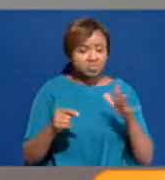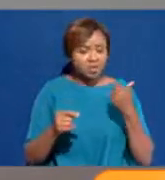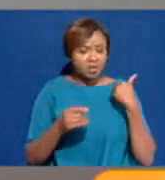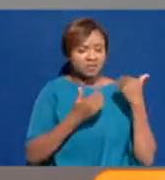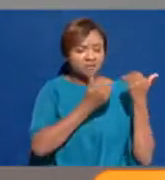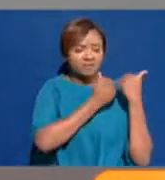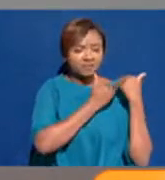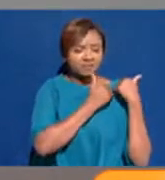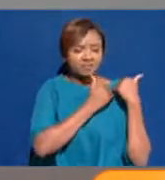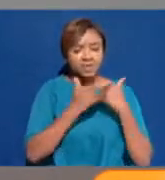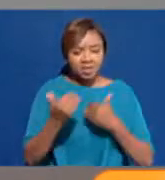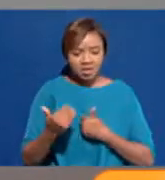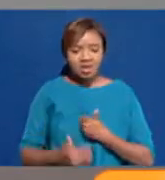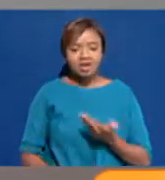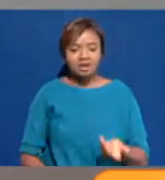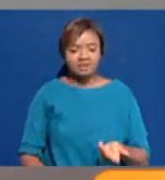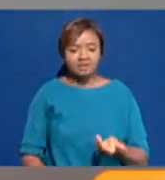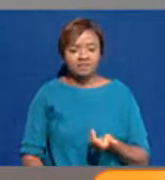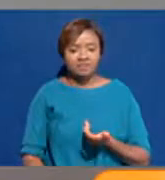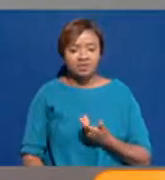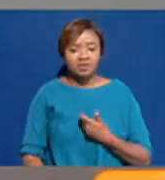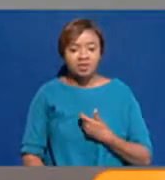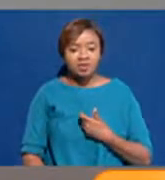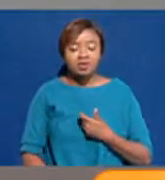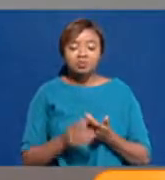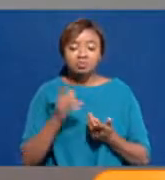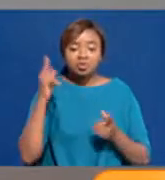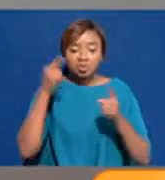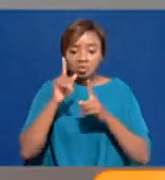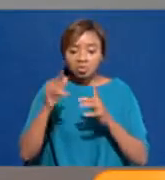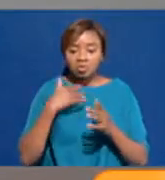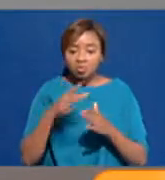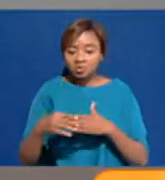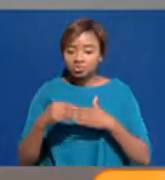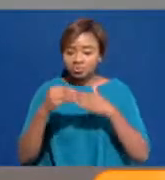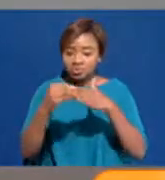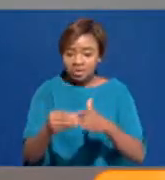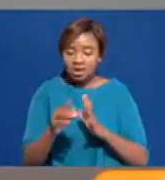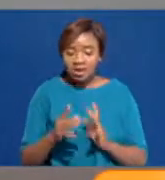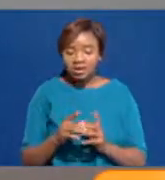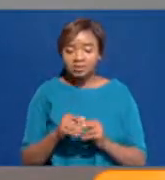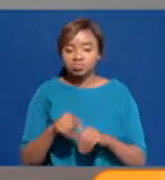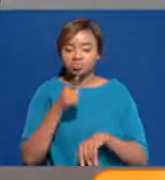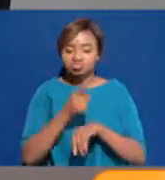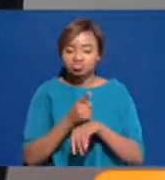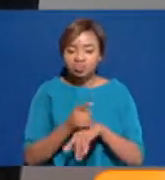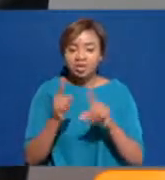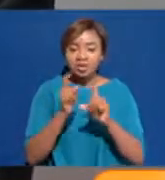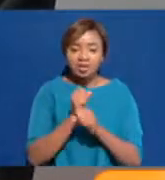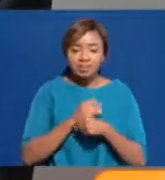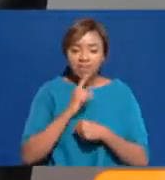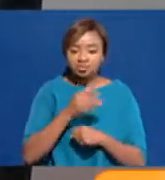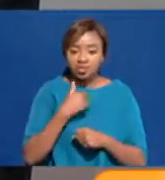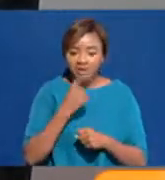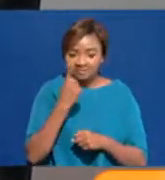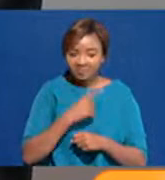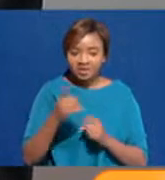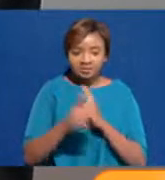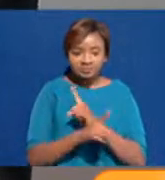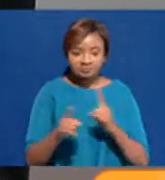to interrogate, in order to guide, in order to question, and therefore make sure there's a right balance. So